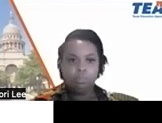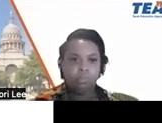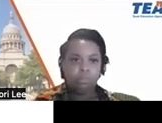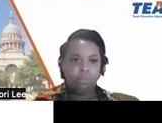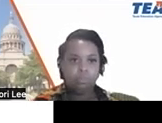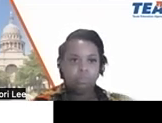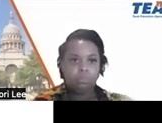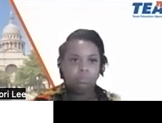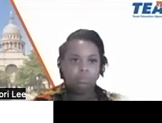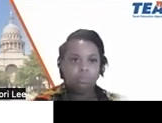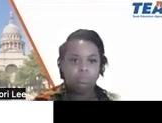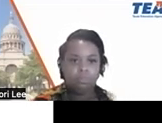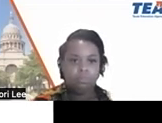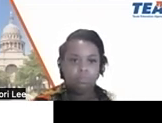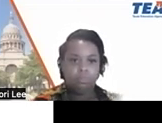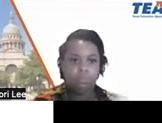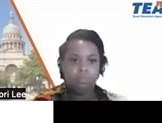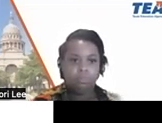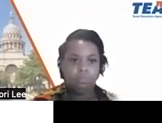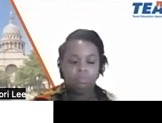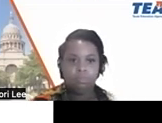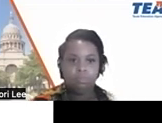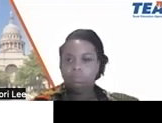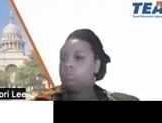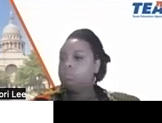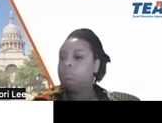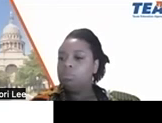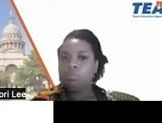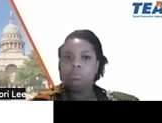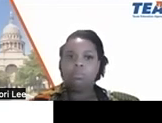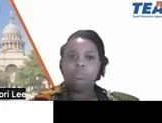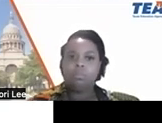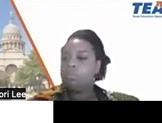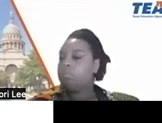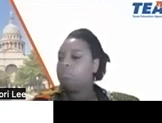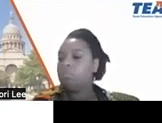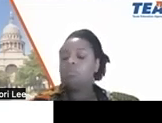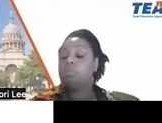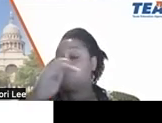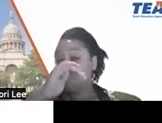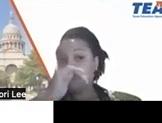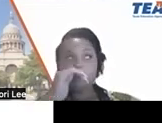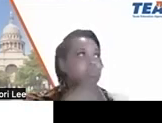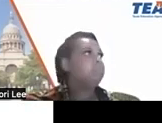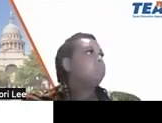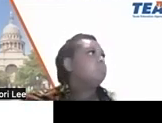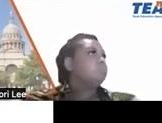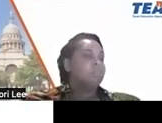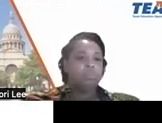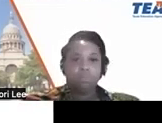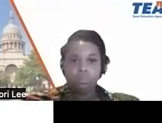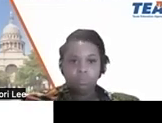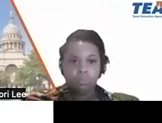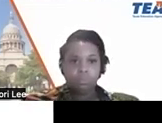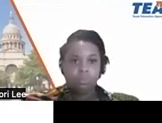was current. So we've got 2023 on there, right? A lot has happened since 2019. So let's think about what has